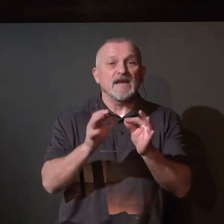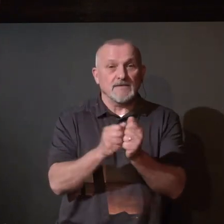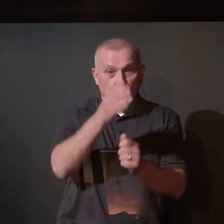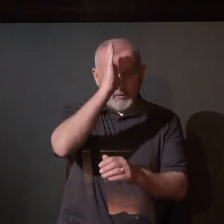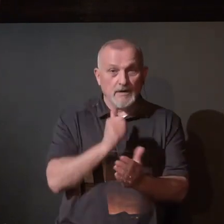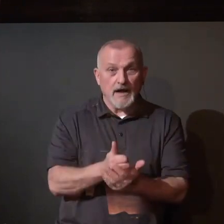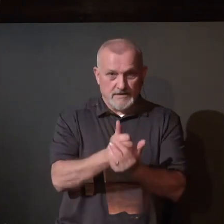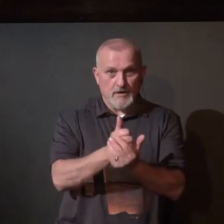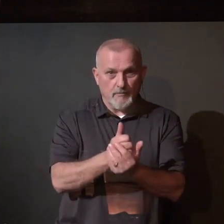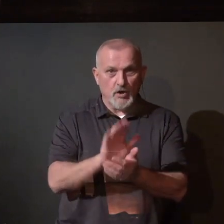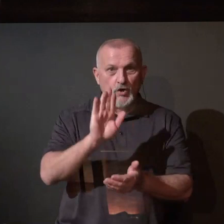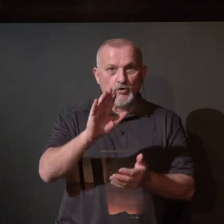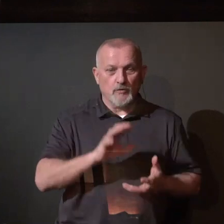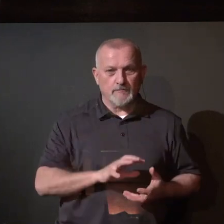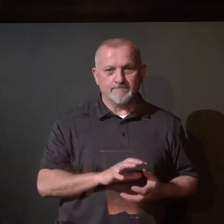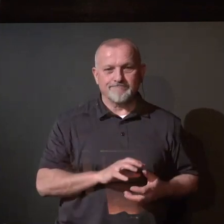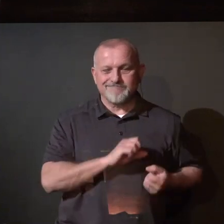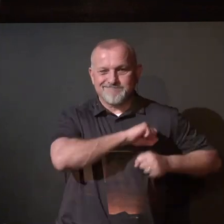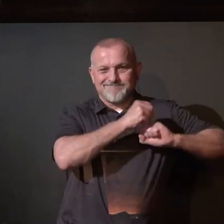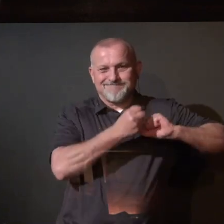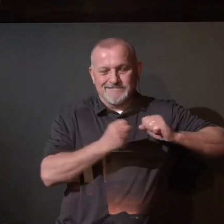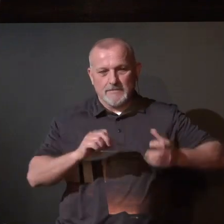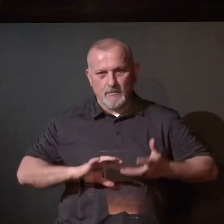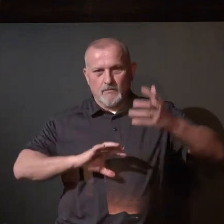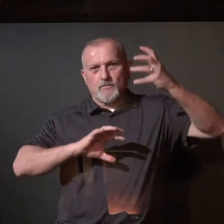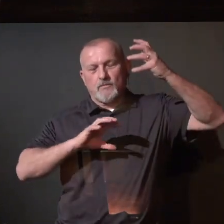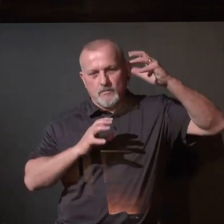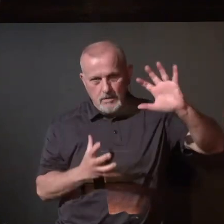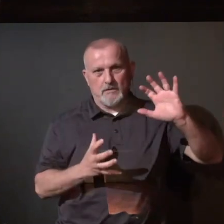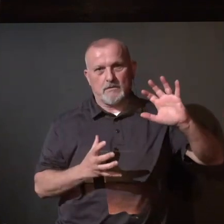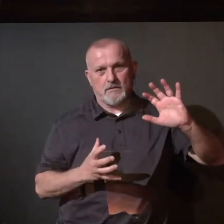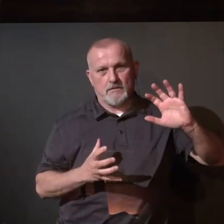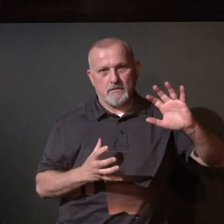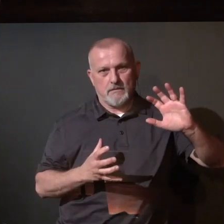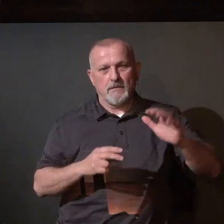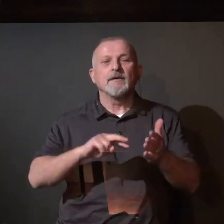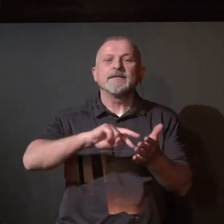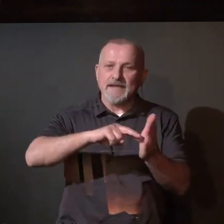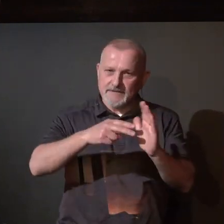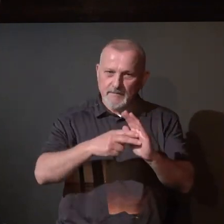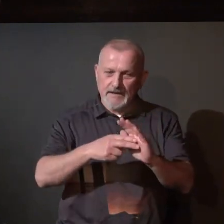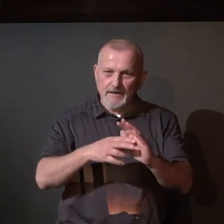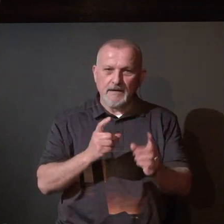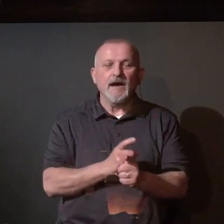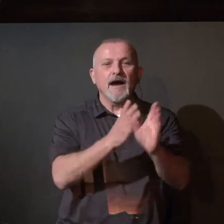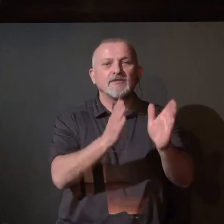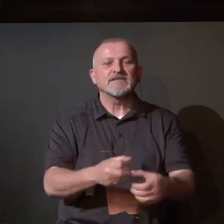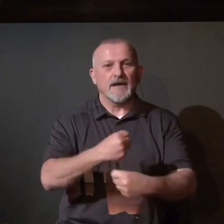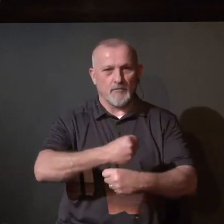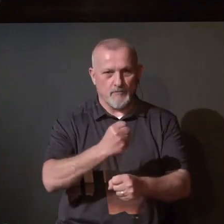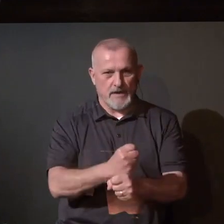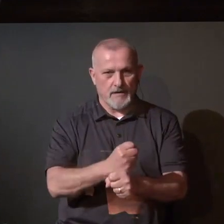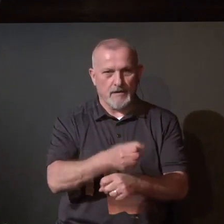God's help, your brokenness and the mess that you've made. That is discipleship. And that's what God